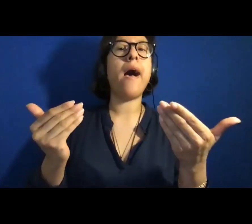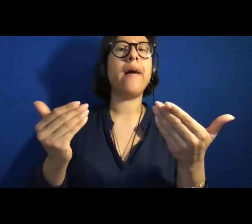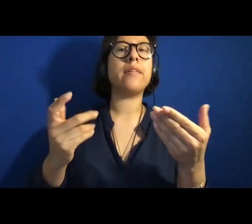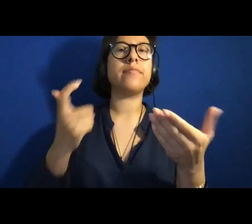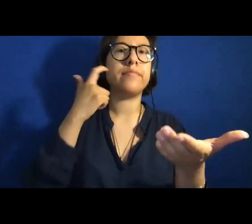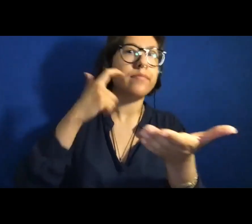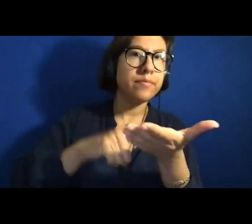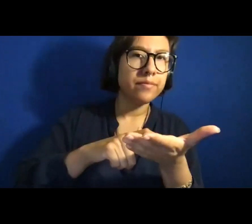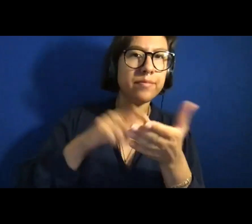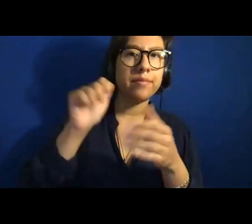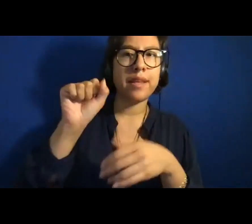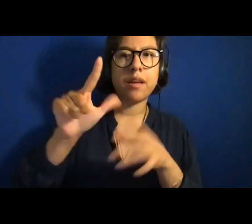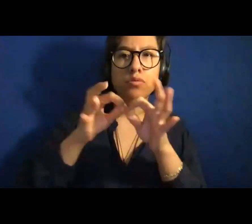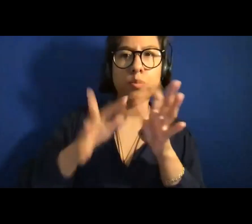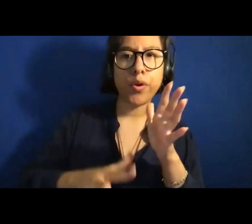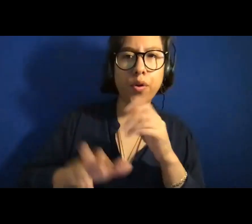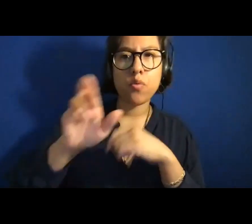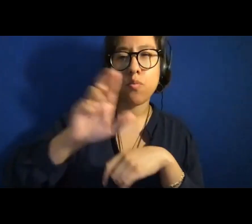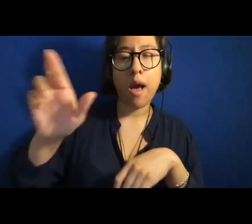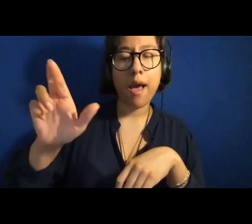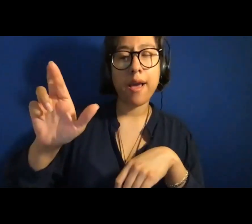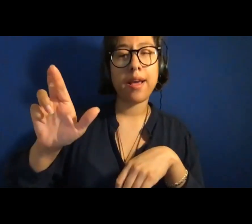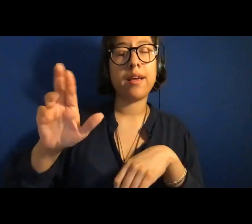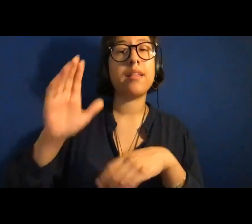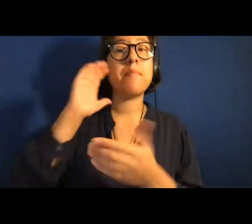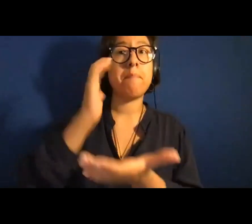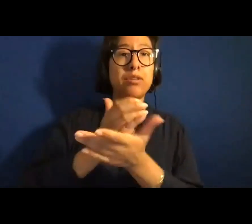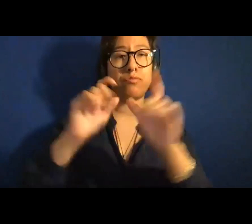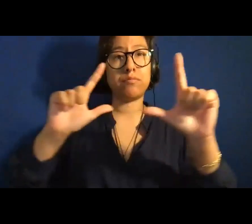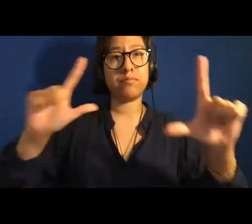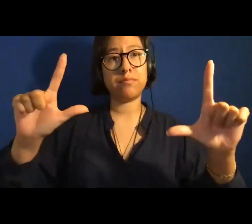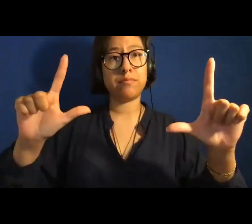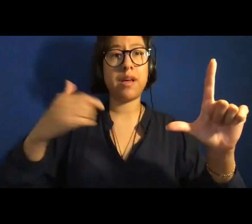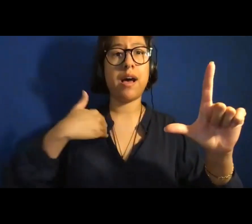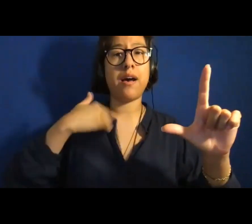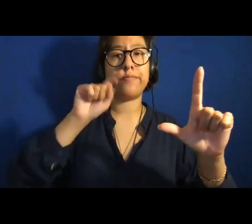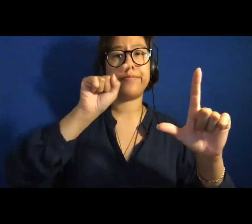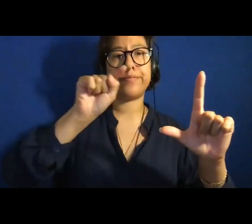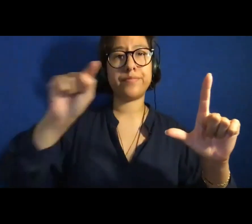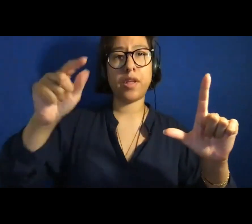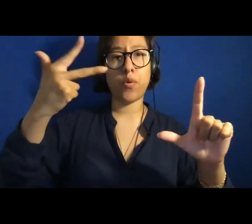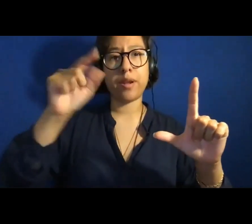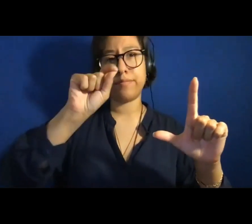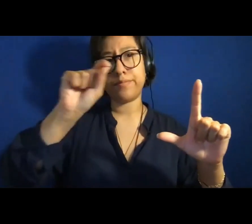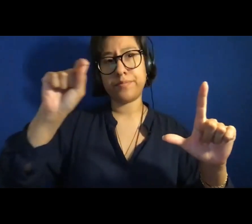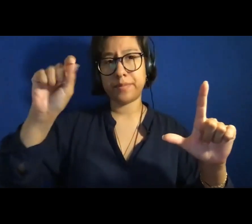person's video. In the right-hand corner, upper right-hand corner, there should be some options.